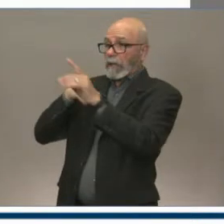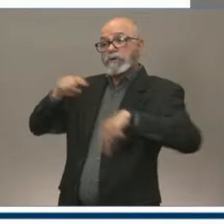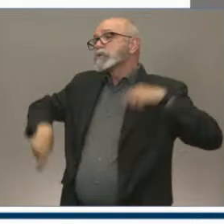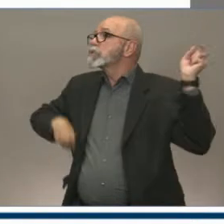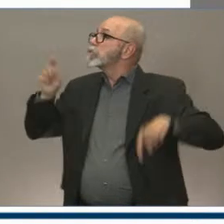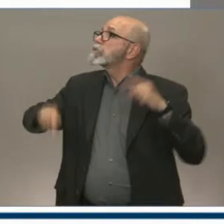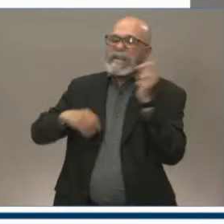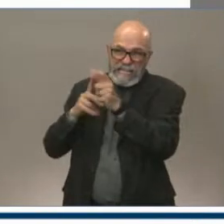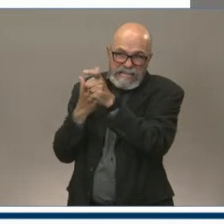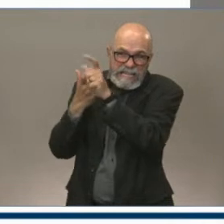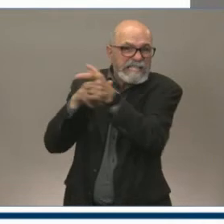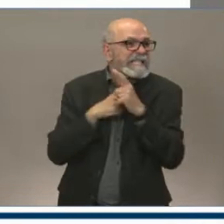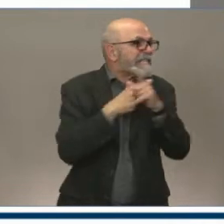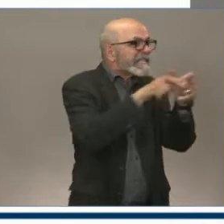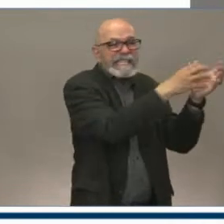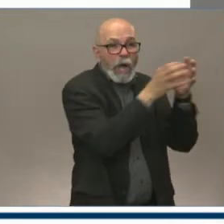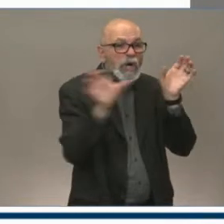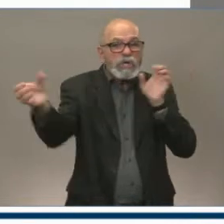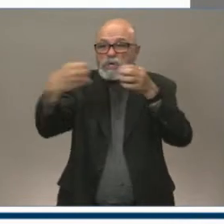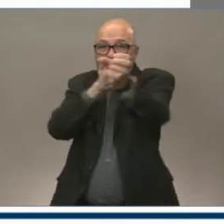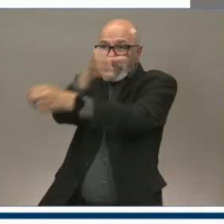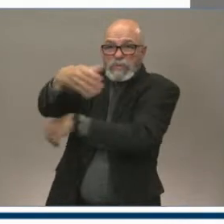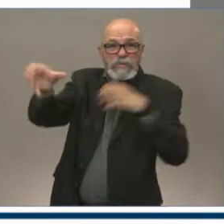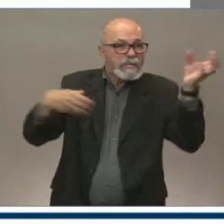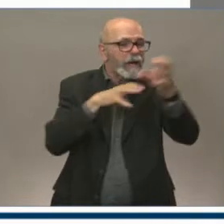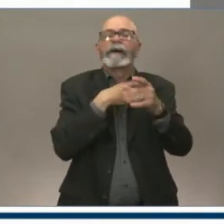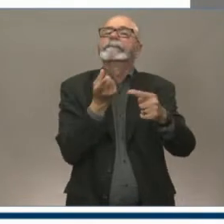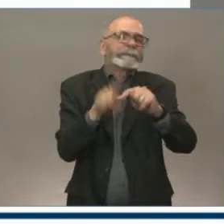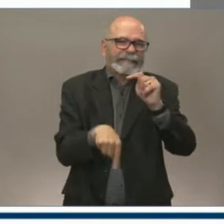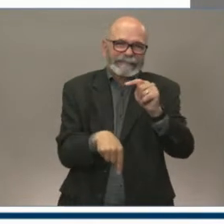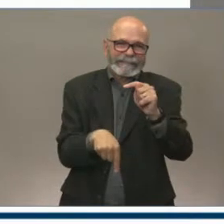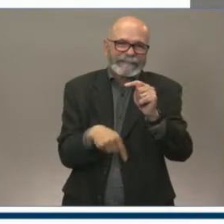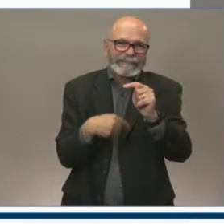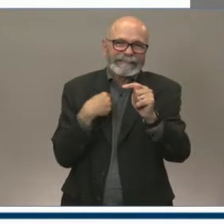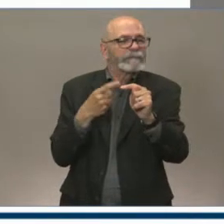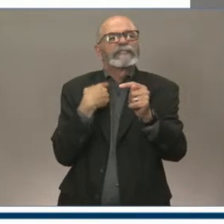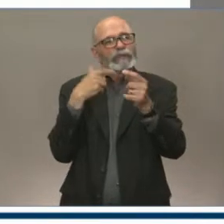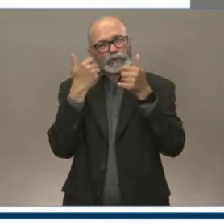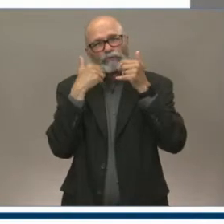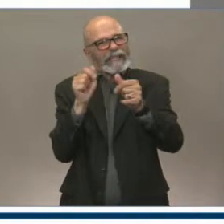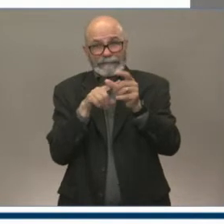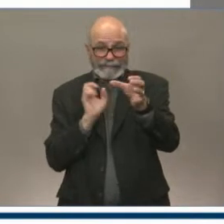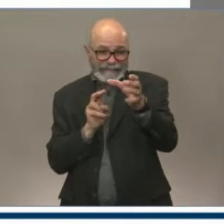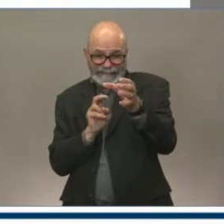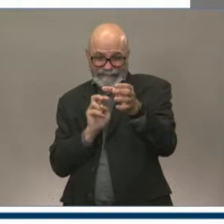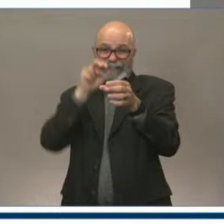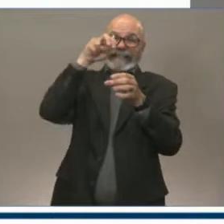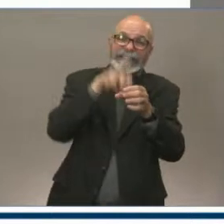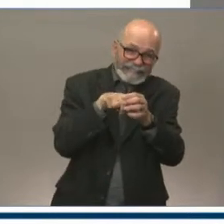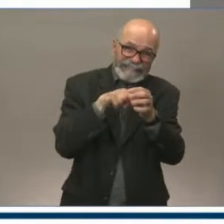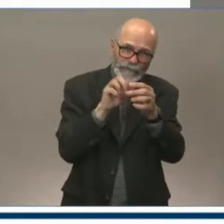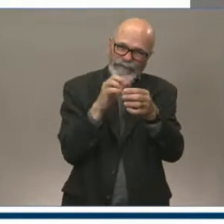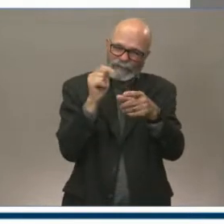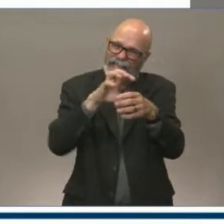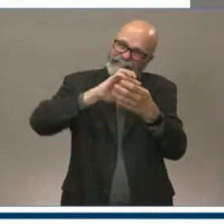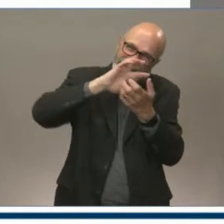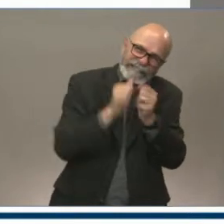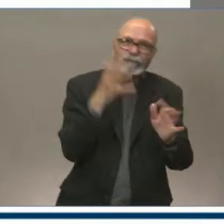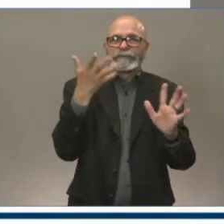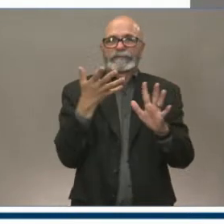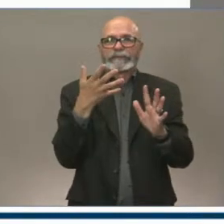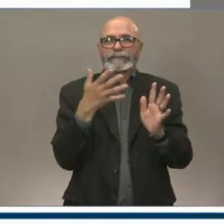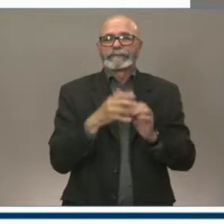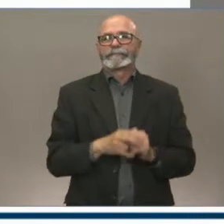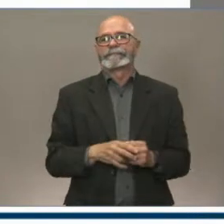it to protect Nova Scotians, our healthcare system, and our vaccine rollout. So my message to all of you today